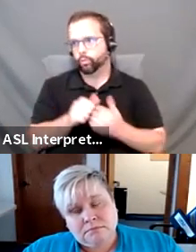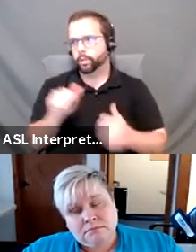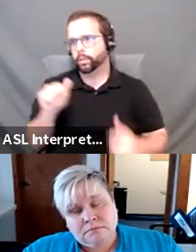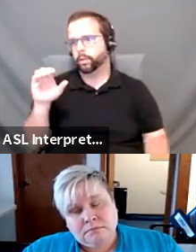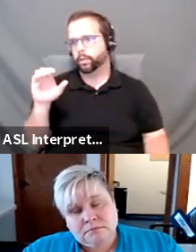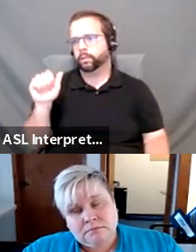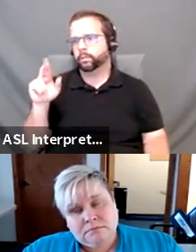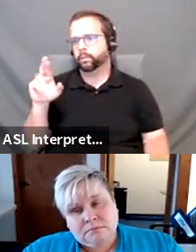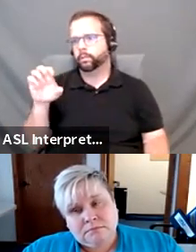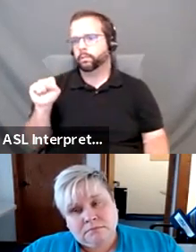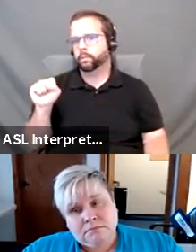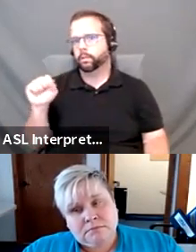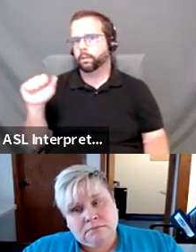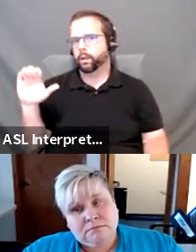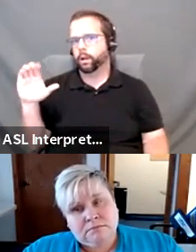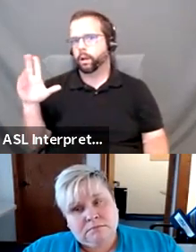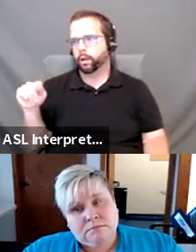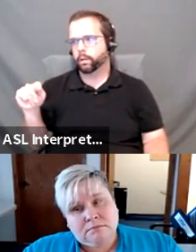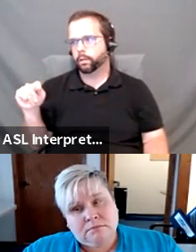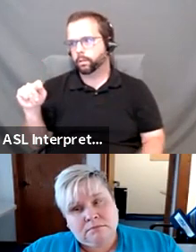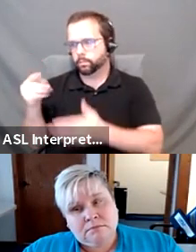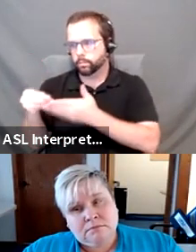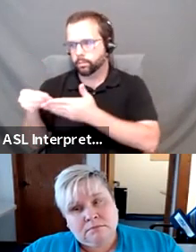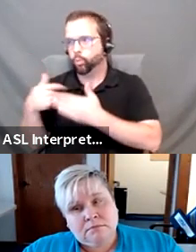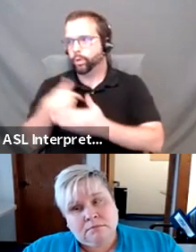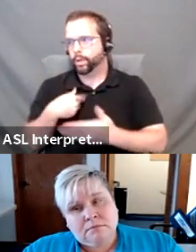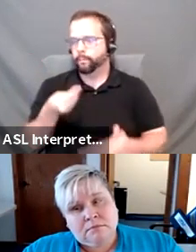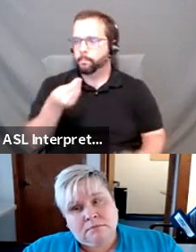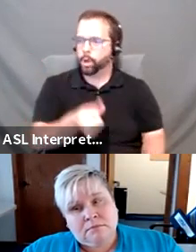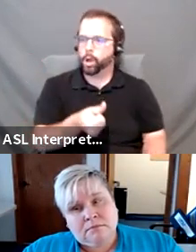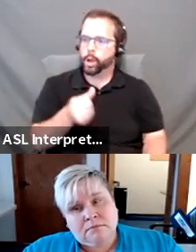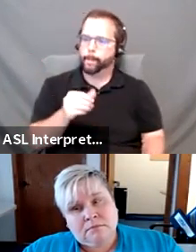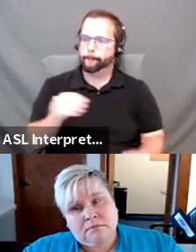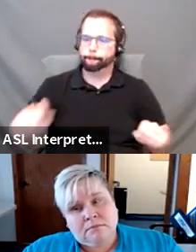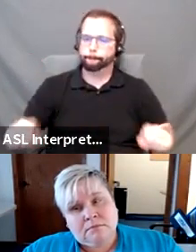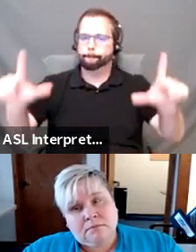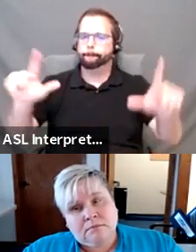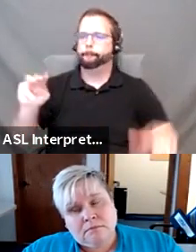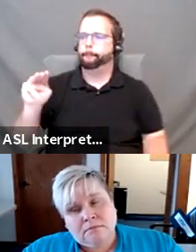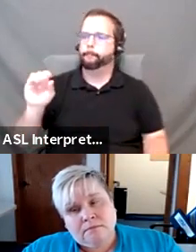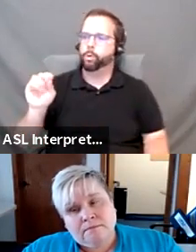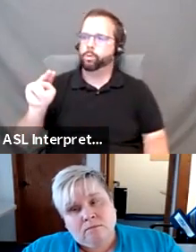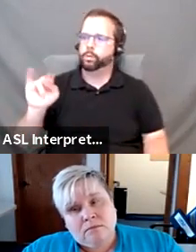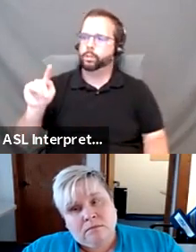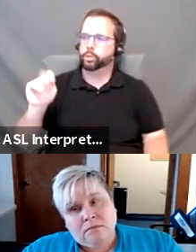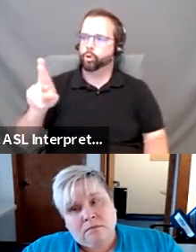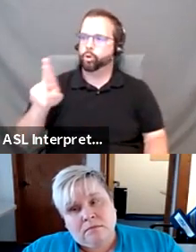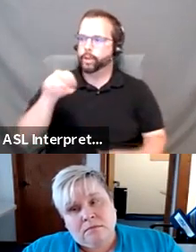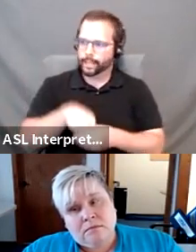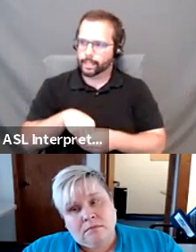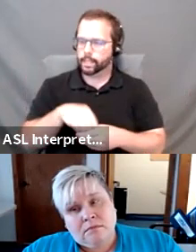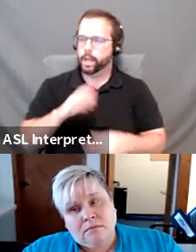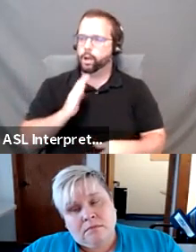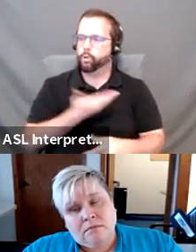into a monitor in our conference room, and it is a Zoom monitor. We have found